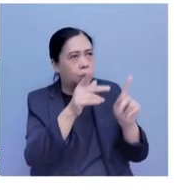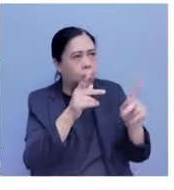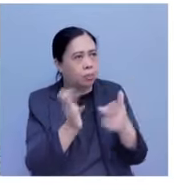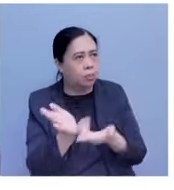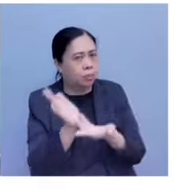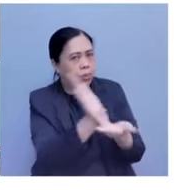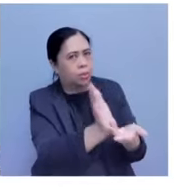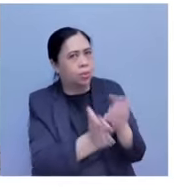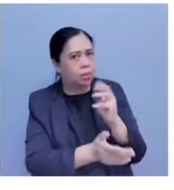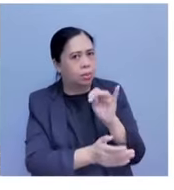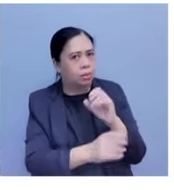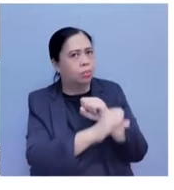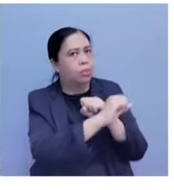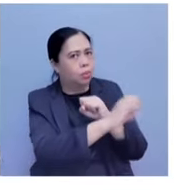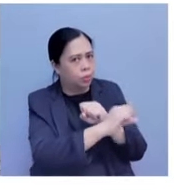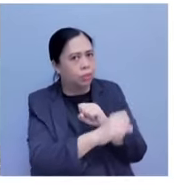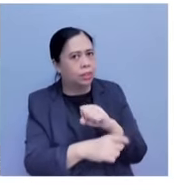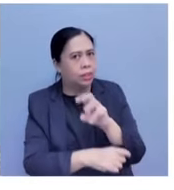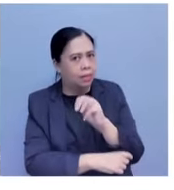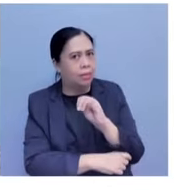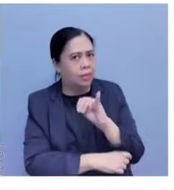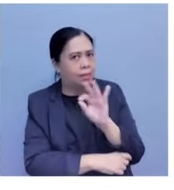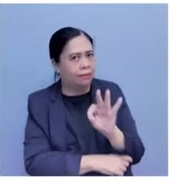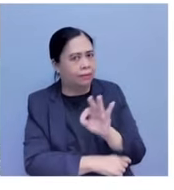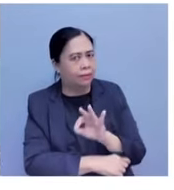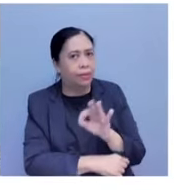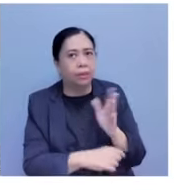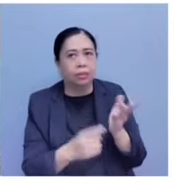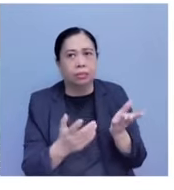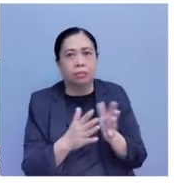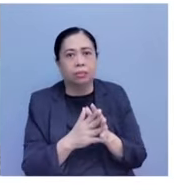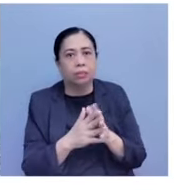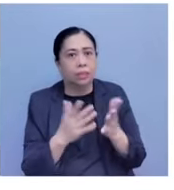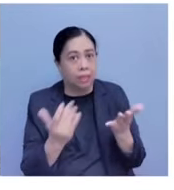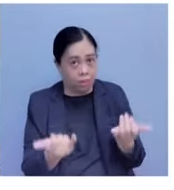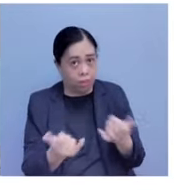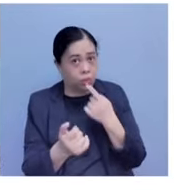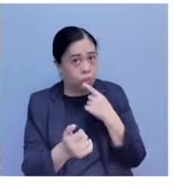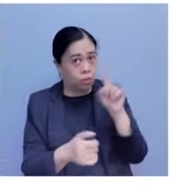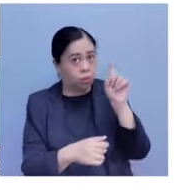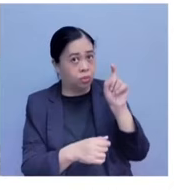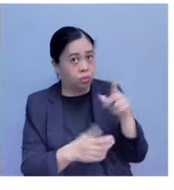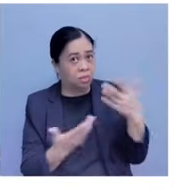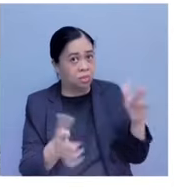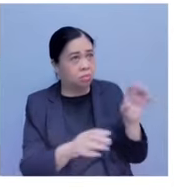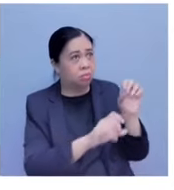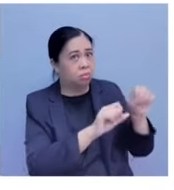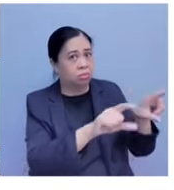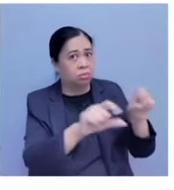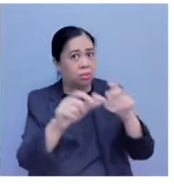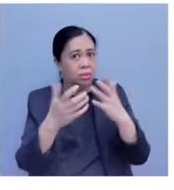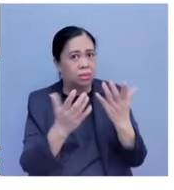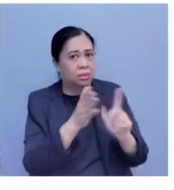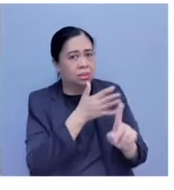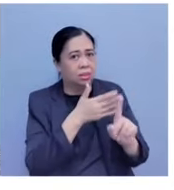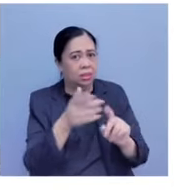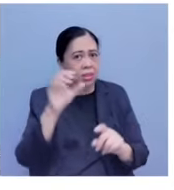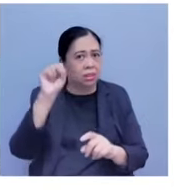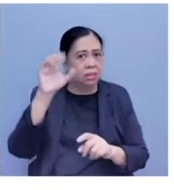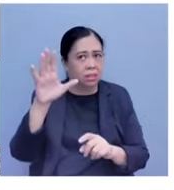They're promoting the MIF. And now you're questioning it. And now you're asking the Supreme Court